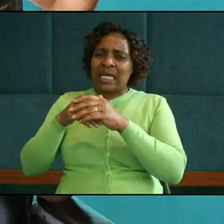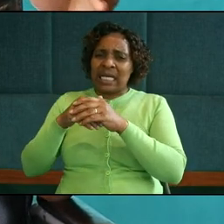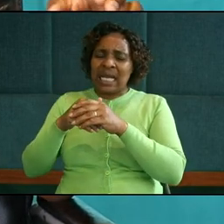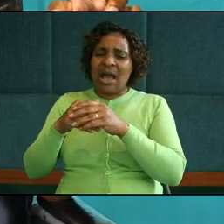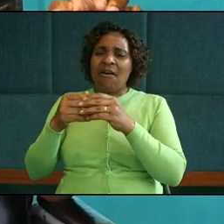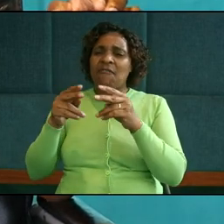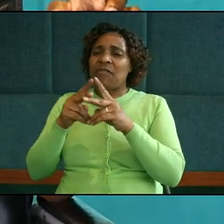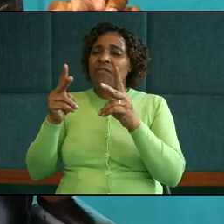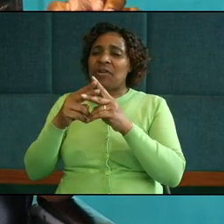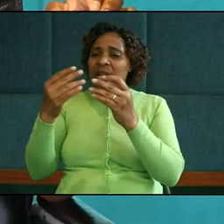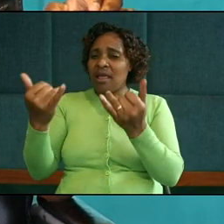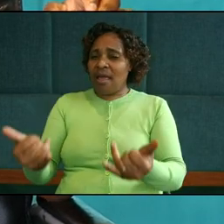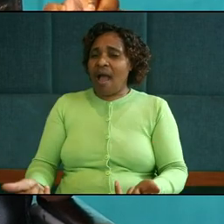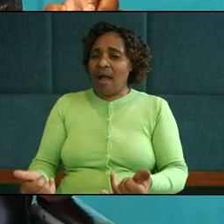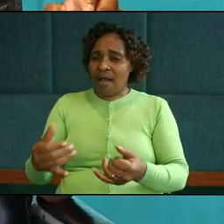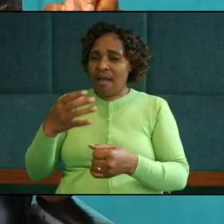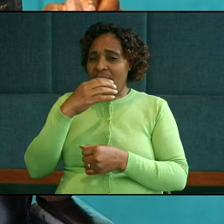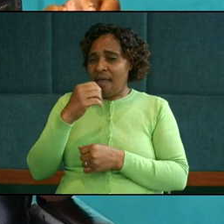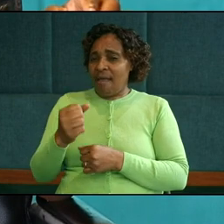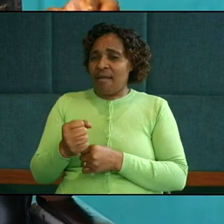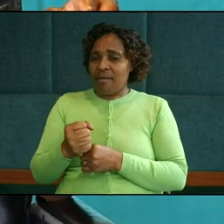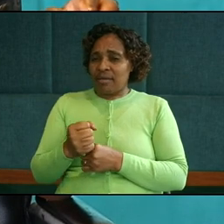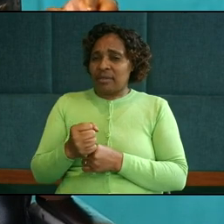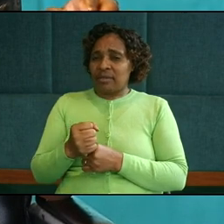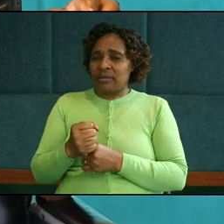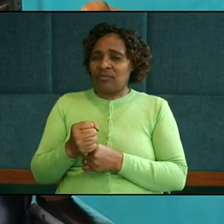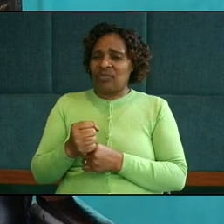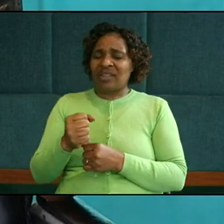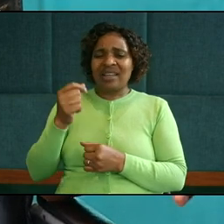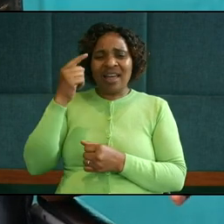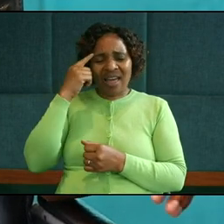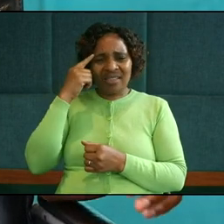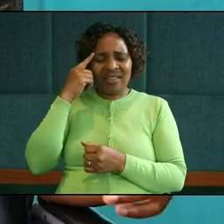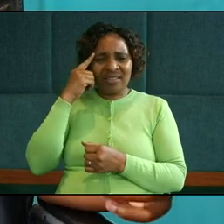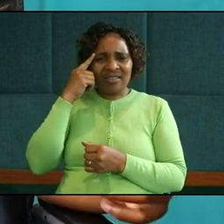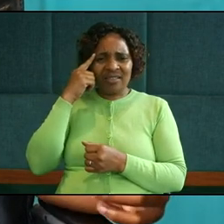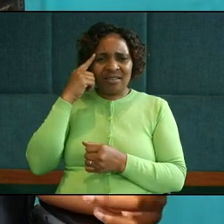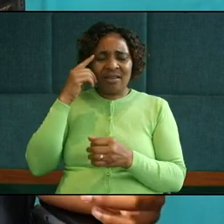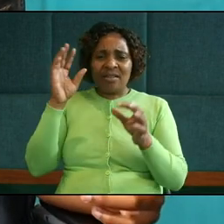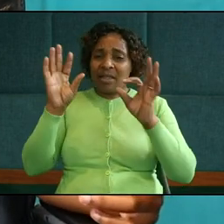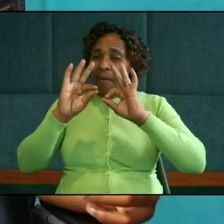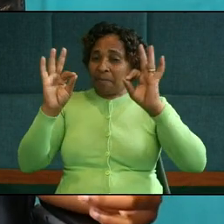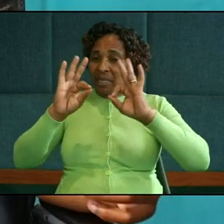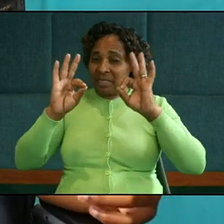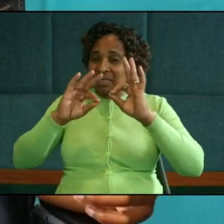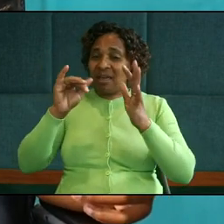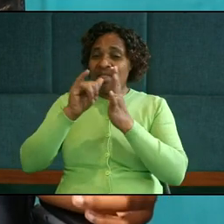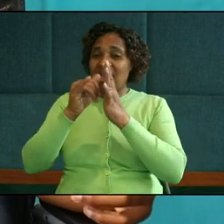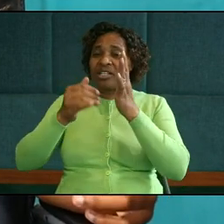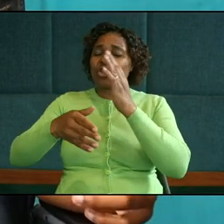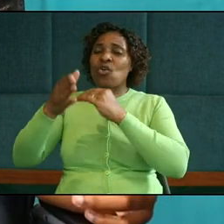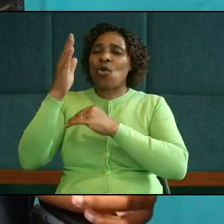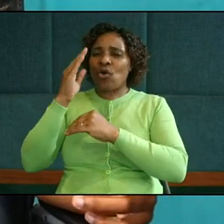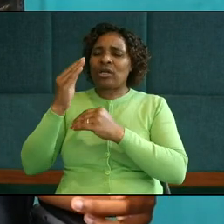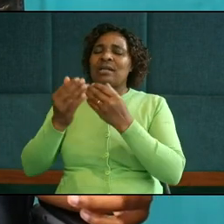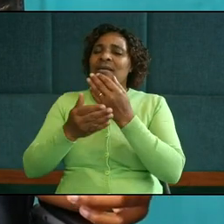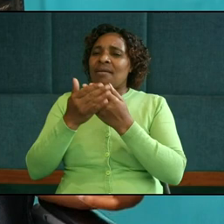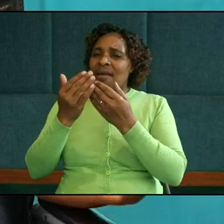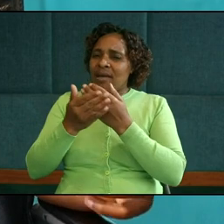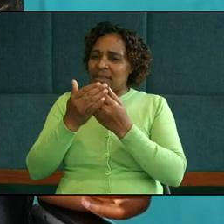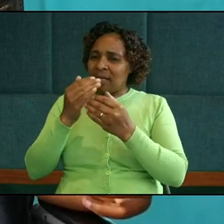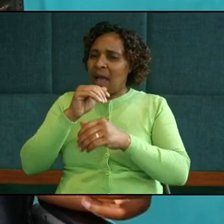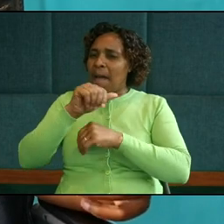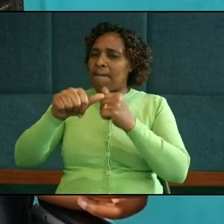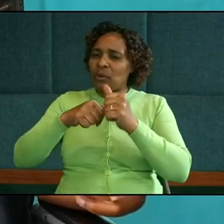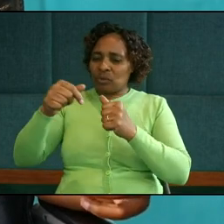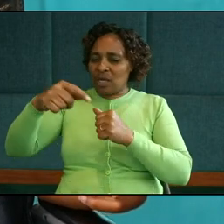at a very young age. And I think it is amazing that God really cares